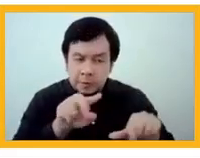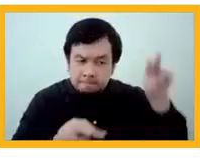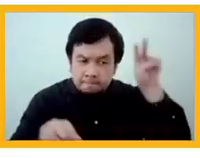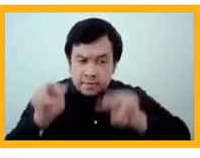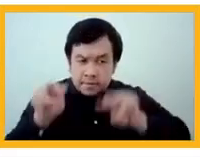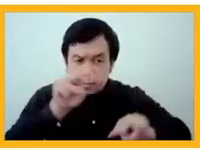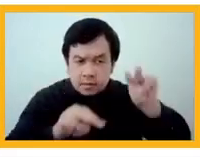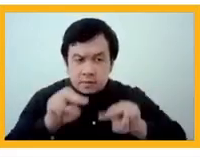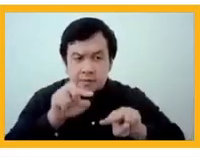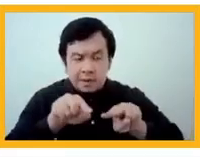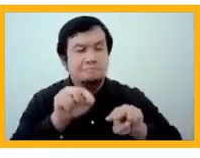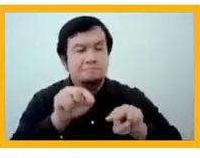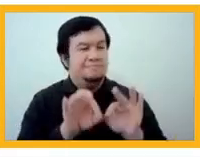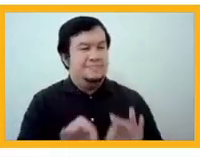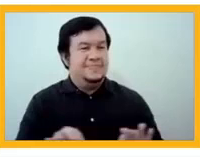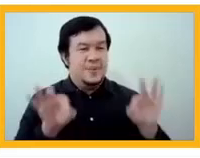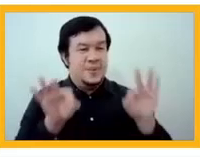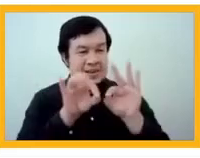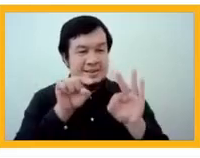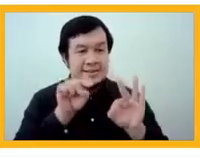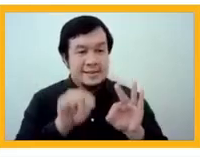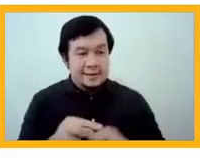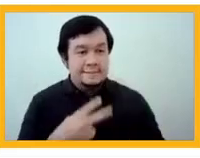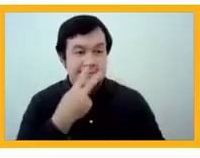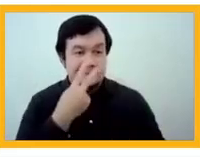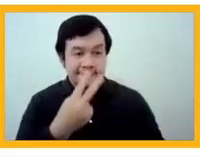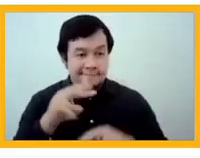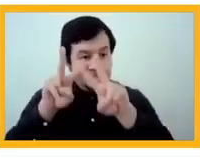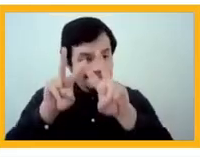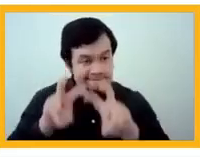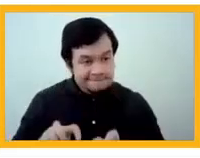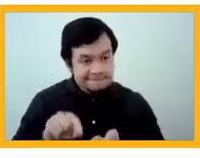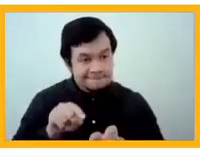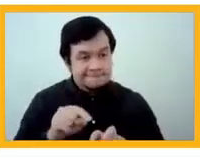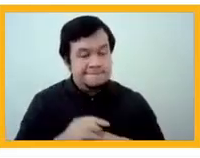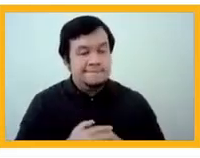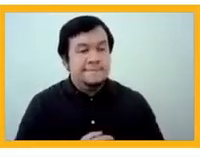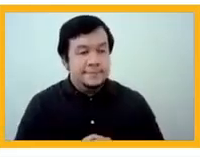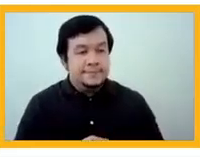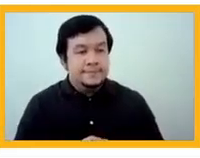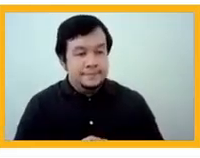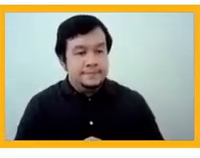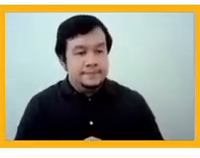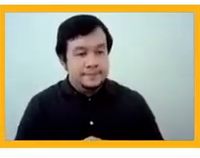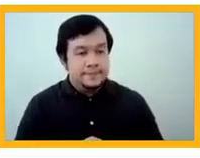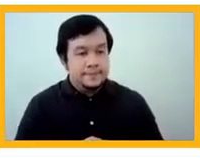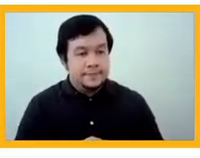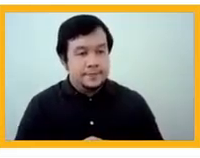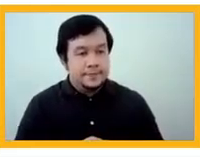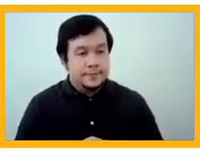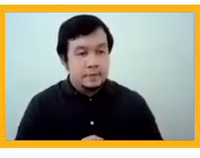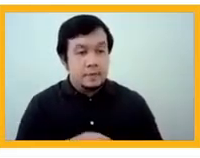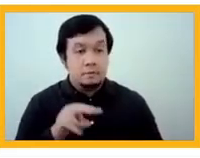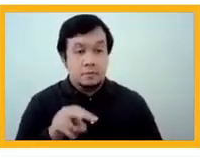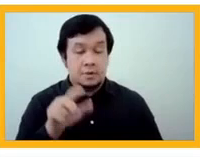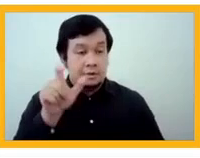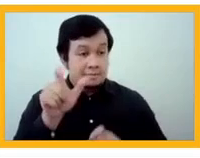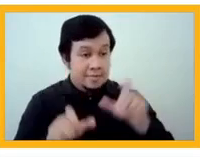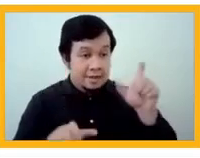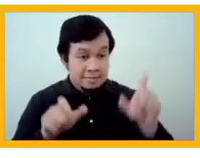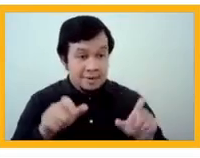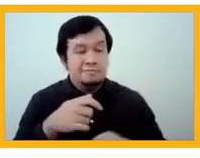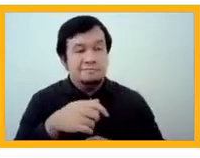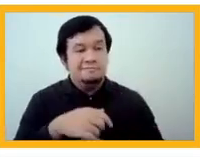RCT done by a PhD student of mine, Andy DeBarros, who just graduated from Harvard recently, you know, looked at a very high